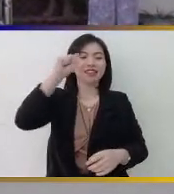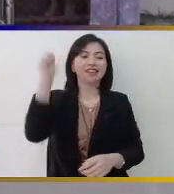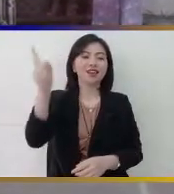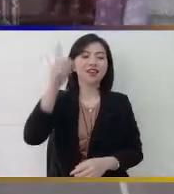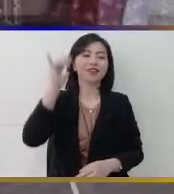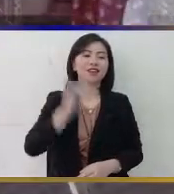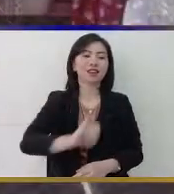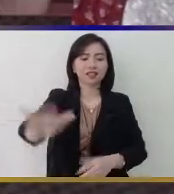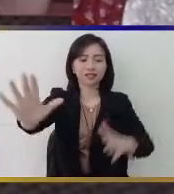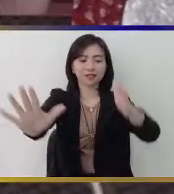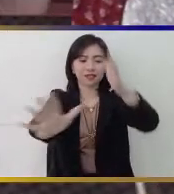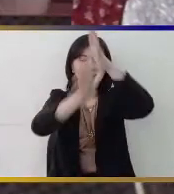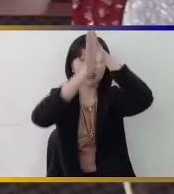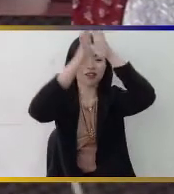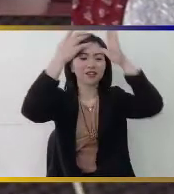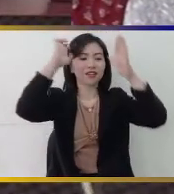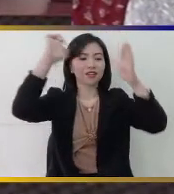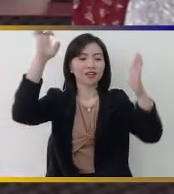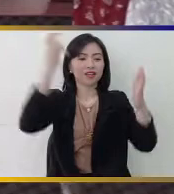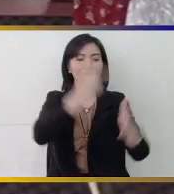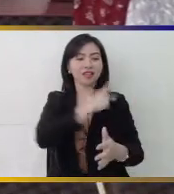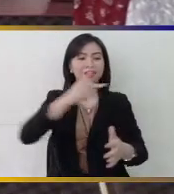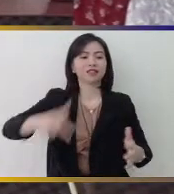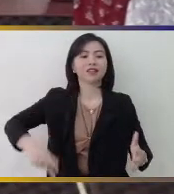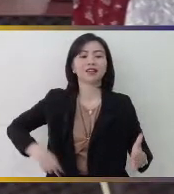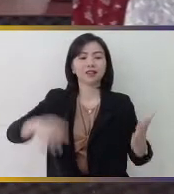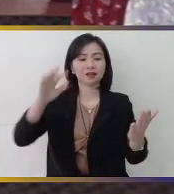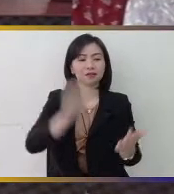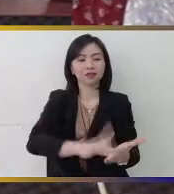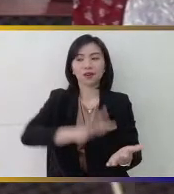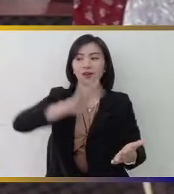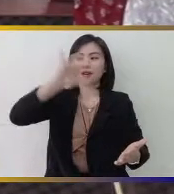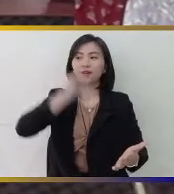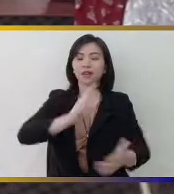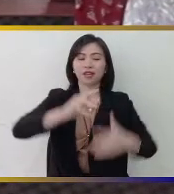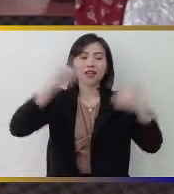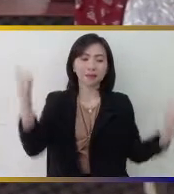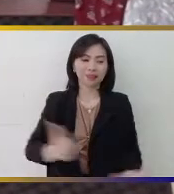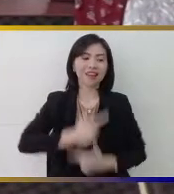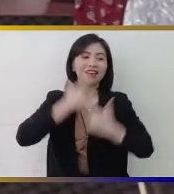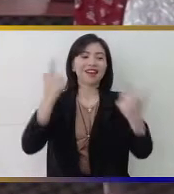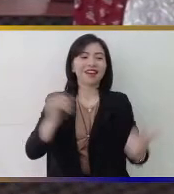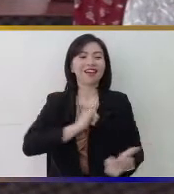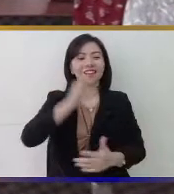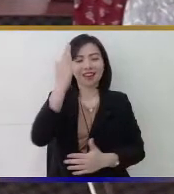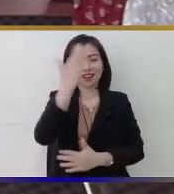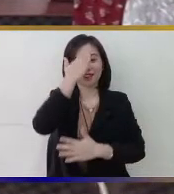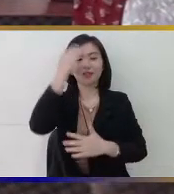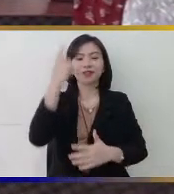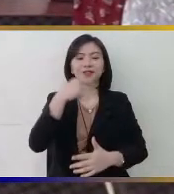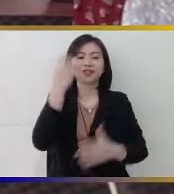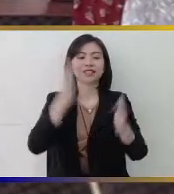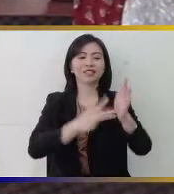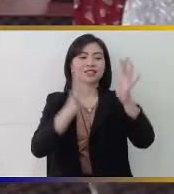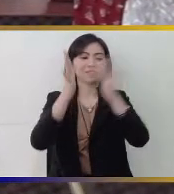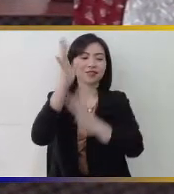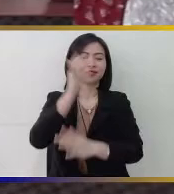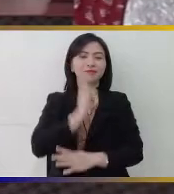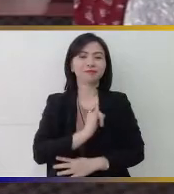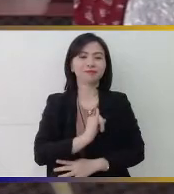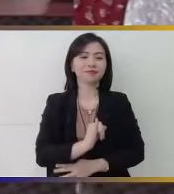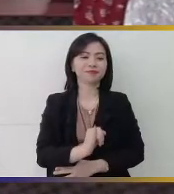He's the everlasting Father, He is the King of glory. I'm glad I know who